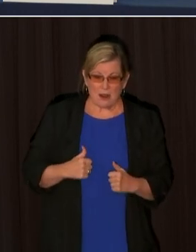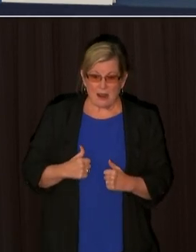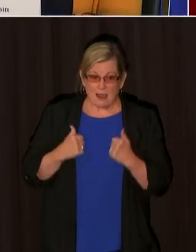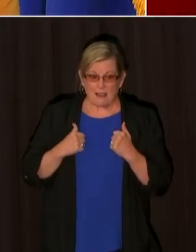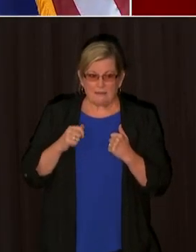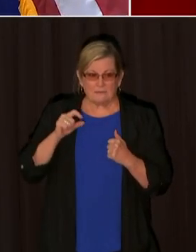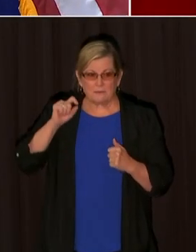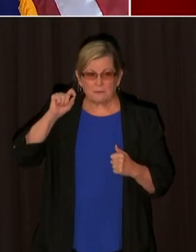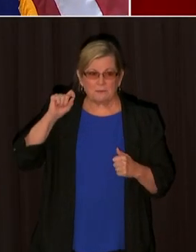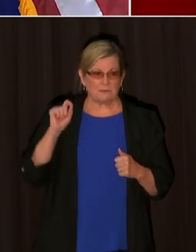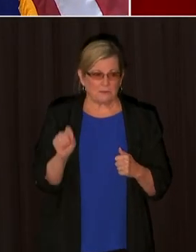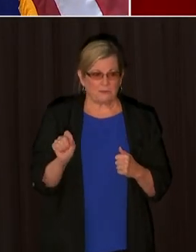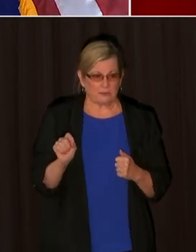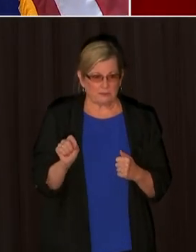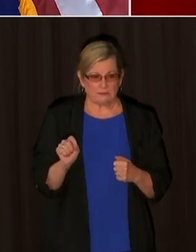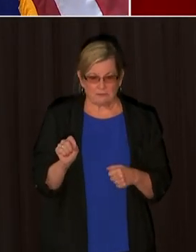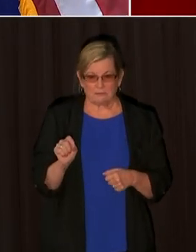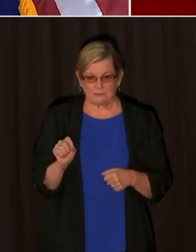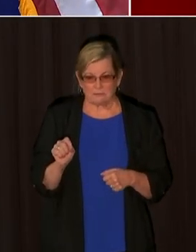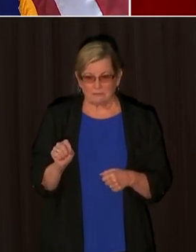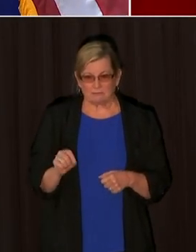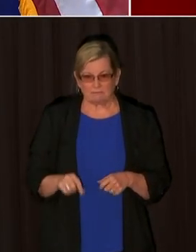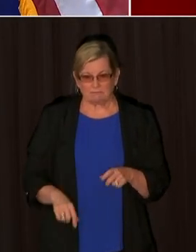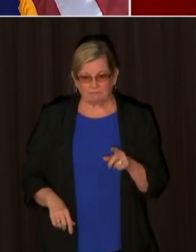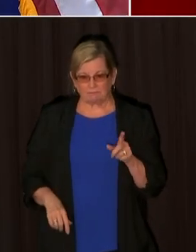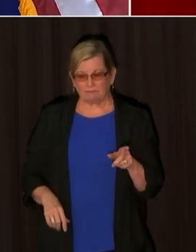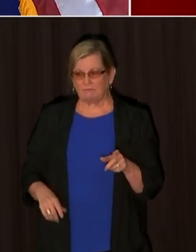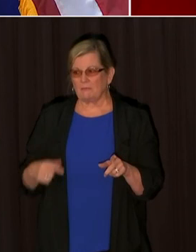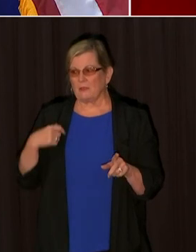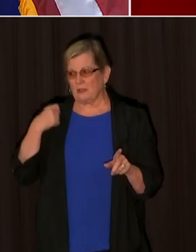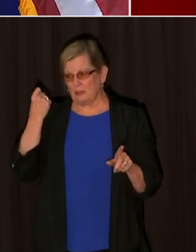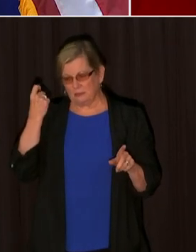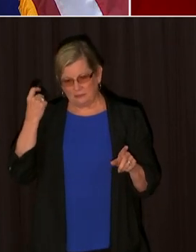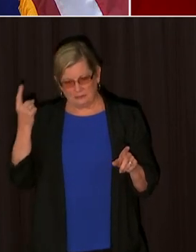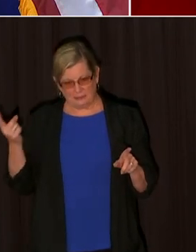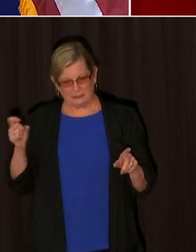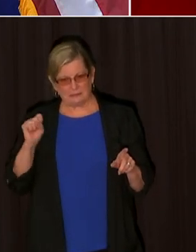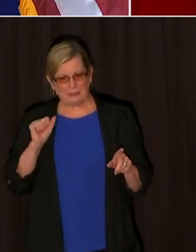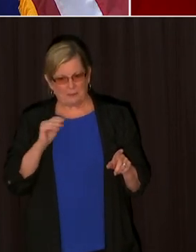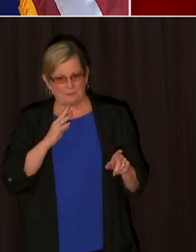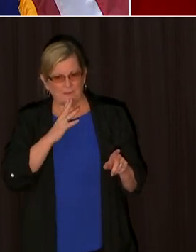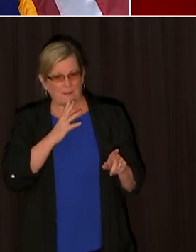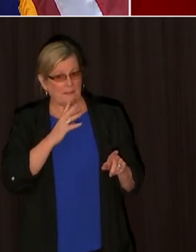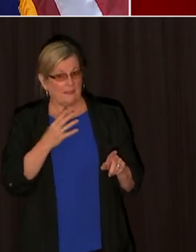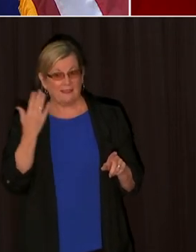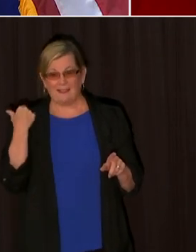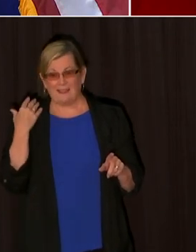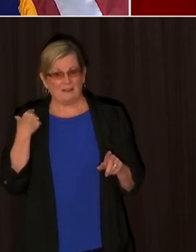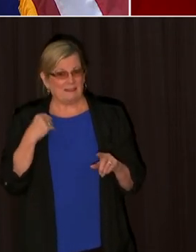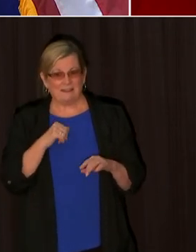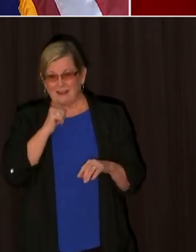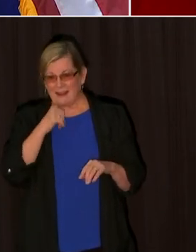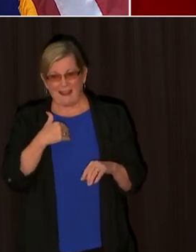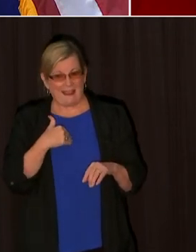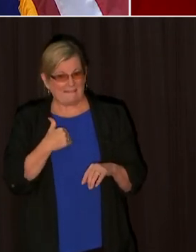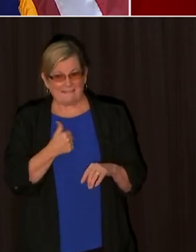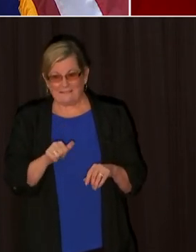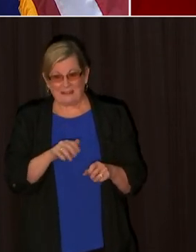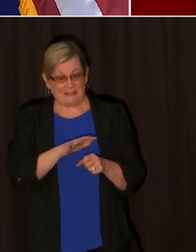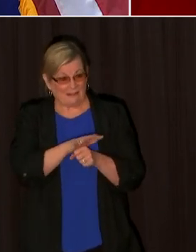One thing I did ask you, Dr. Nesbitt, months ago, and you said that there was not enough data. Was there a drop in things